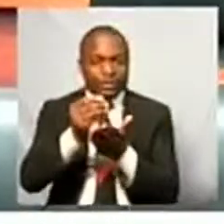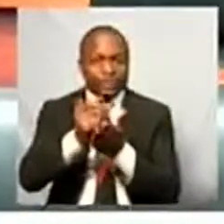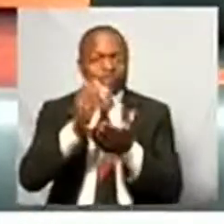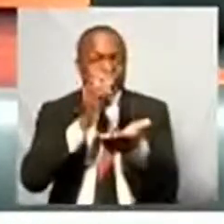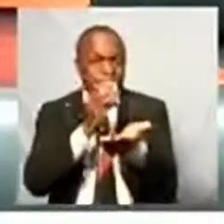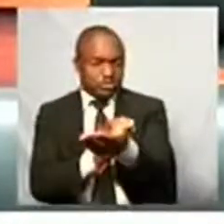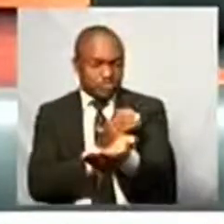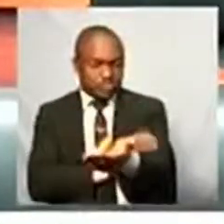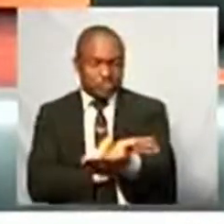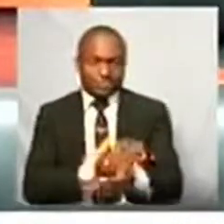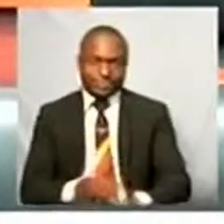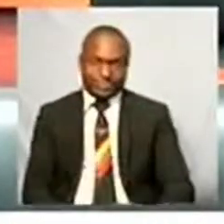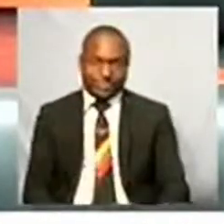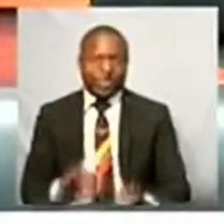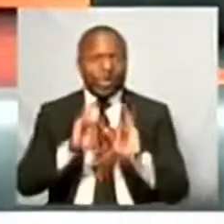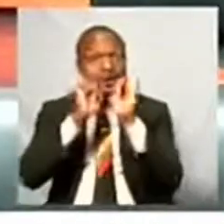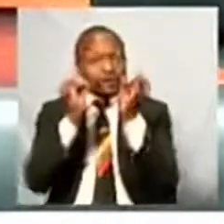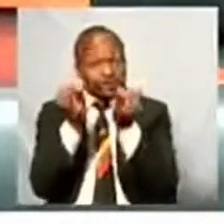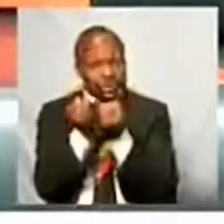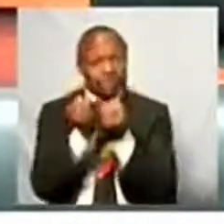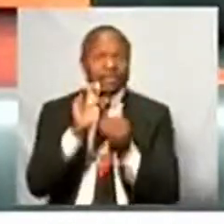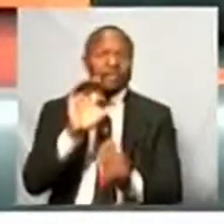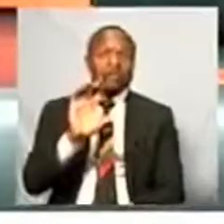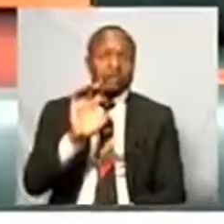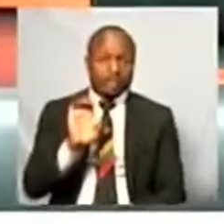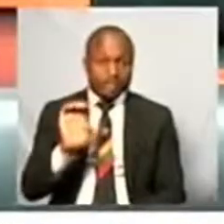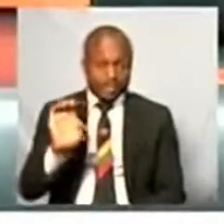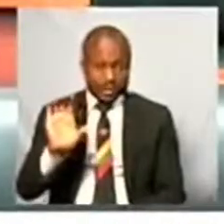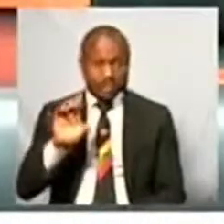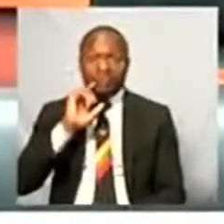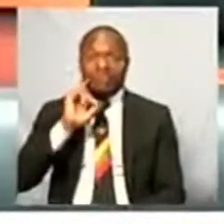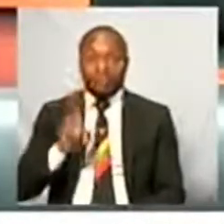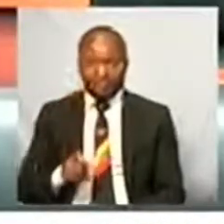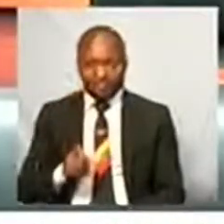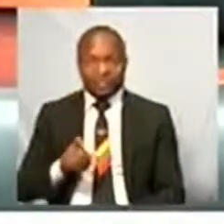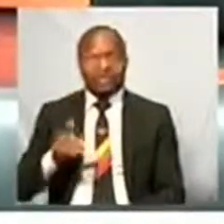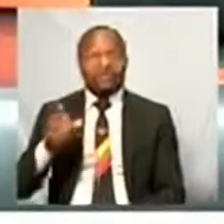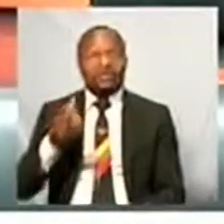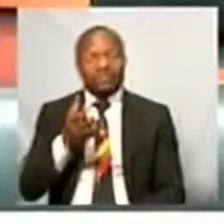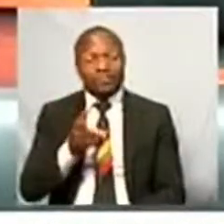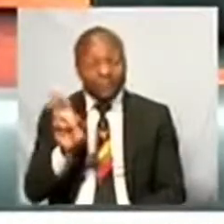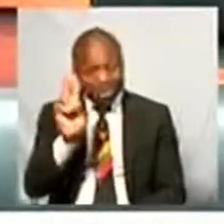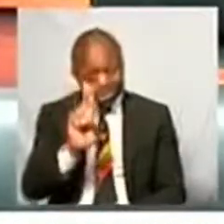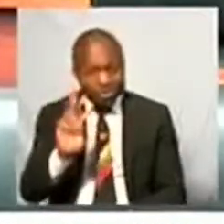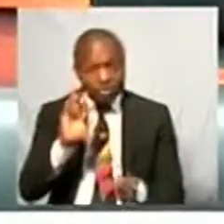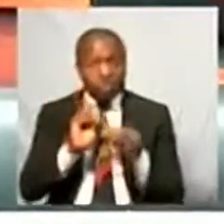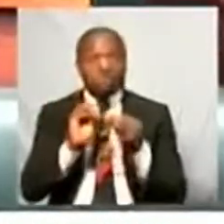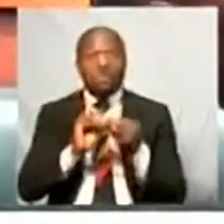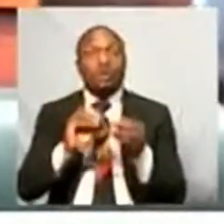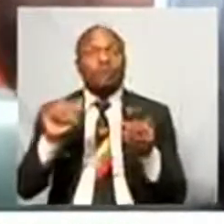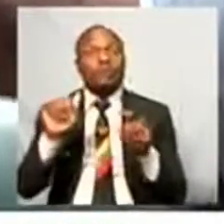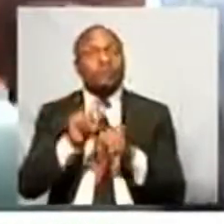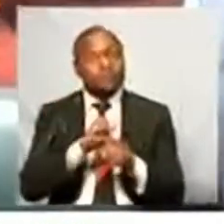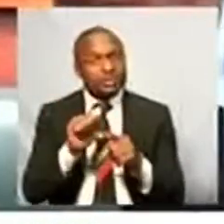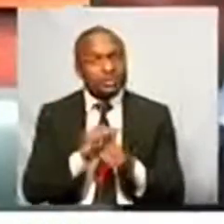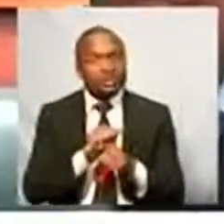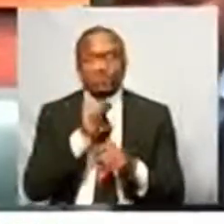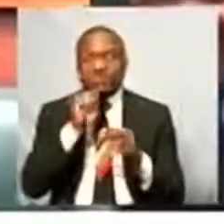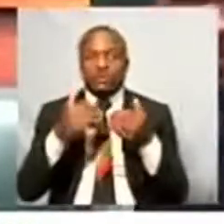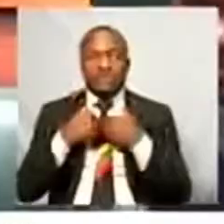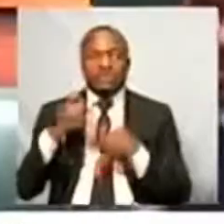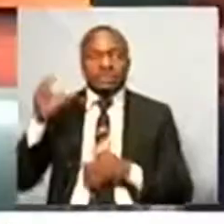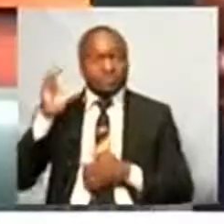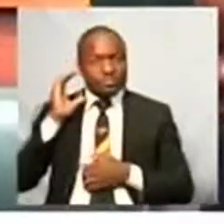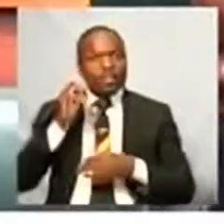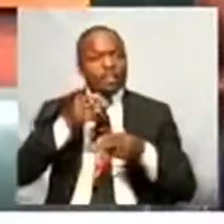Speaker, an institution like CEC should take advantage of the interns. But Speaker, most companies do that. You do not have the capacity to hire